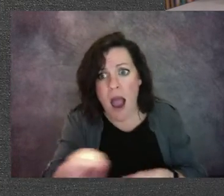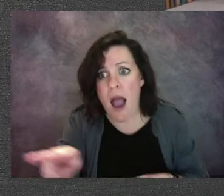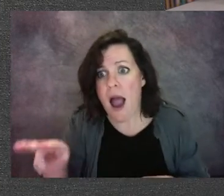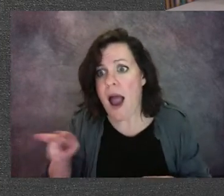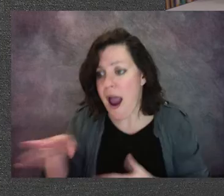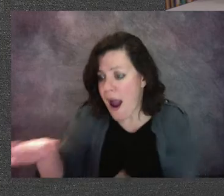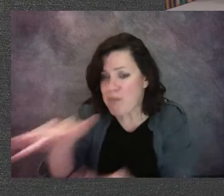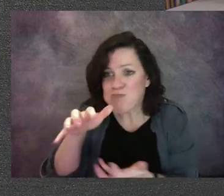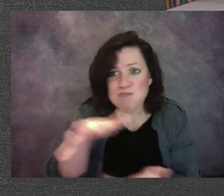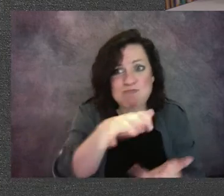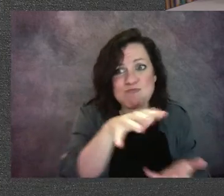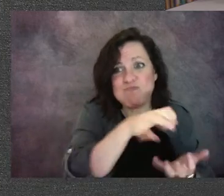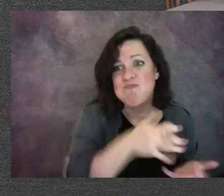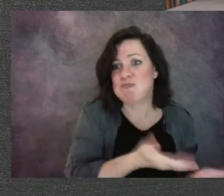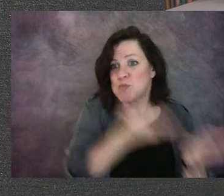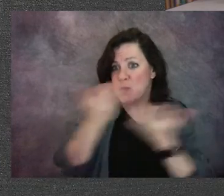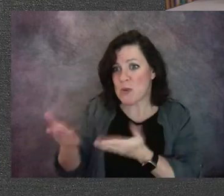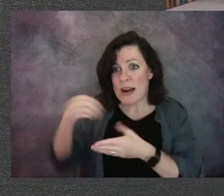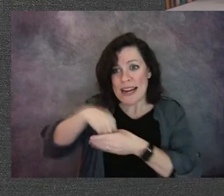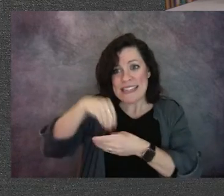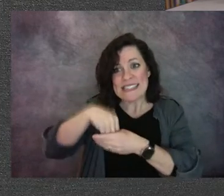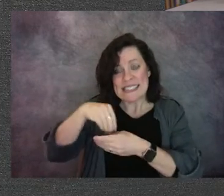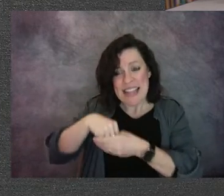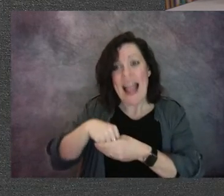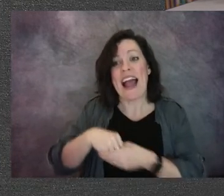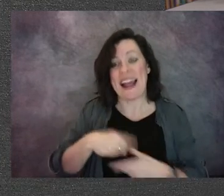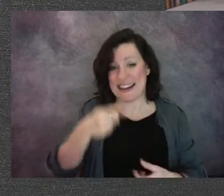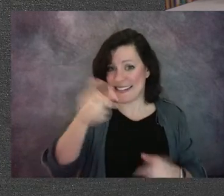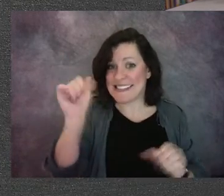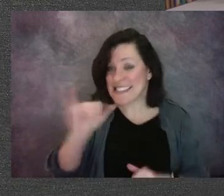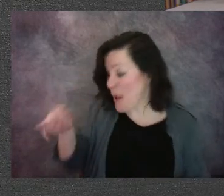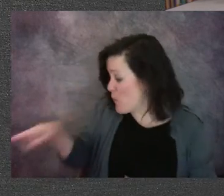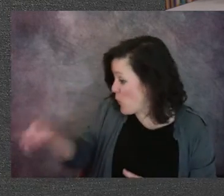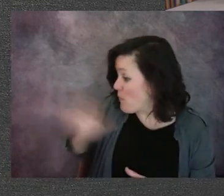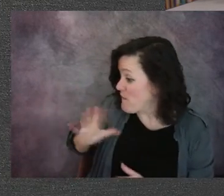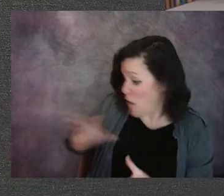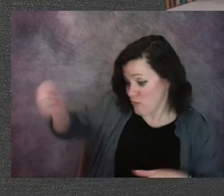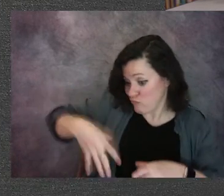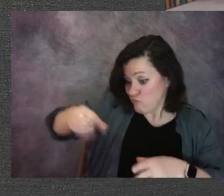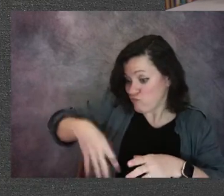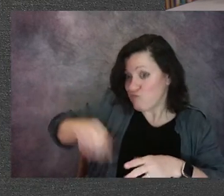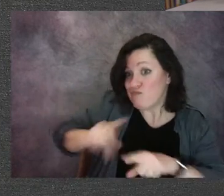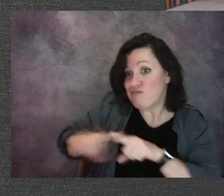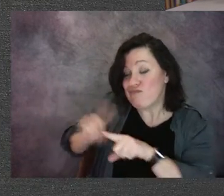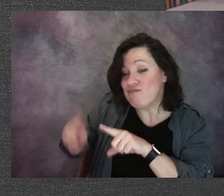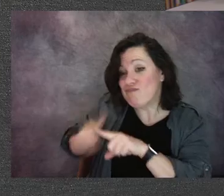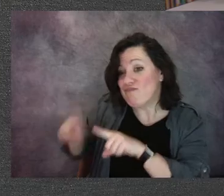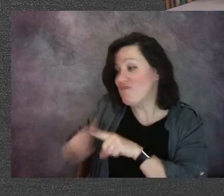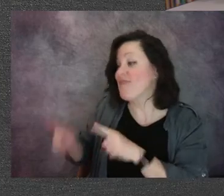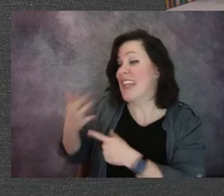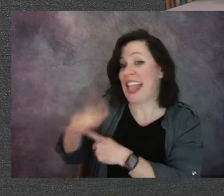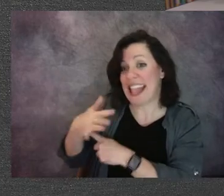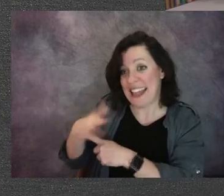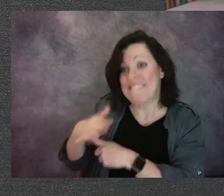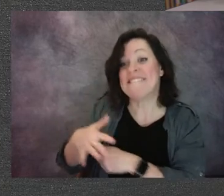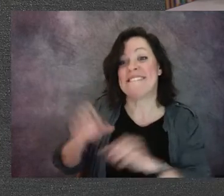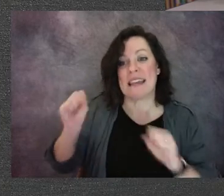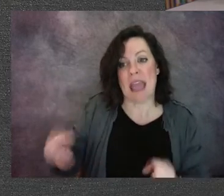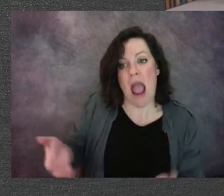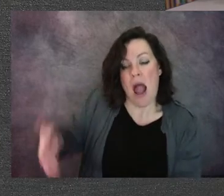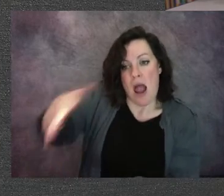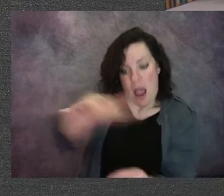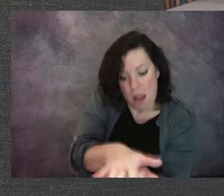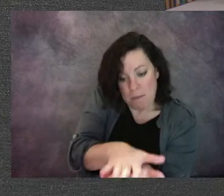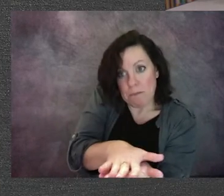she couldn't resist picking them up. She would pick them up and carry them in a bag like you did, Jean Marie. Mm-hmm. And then when she got home, she would press